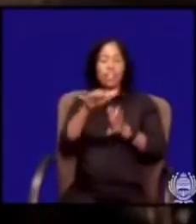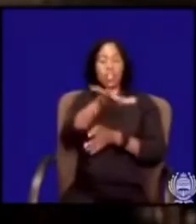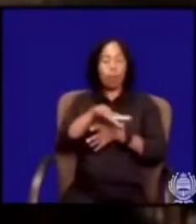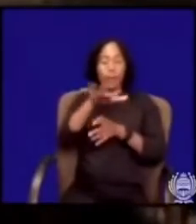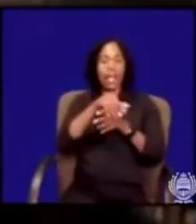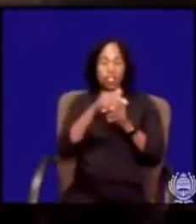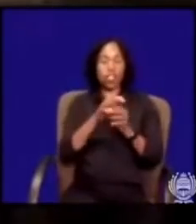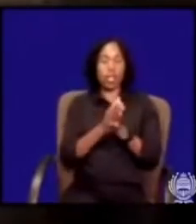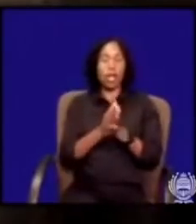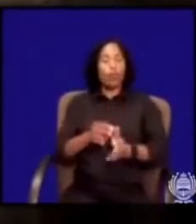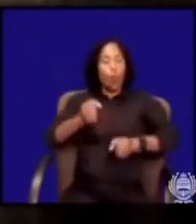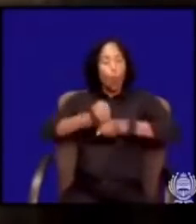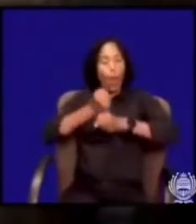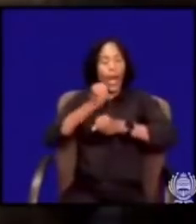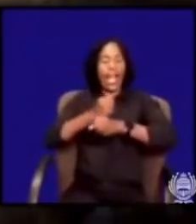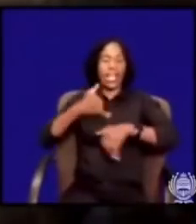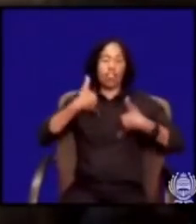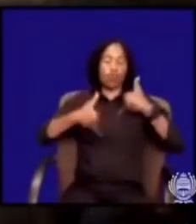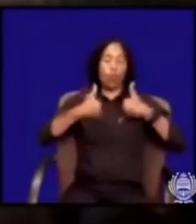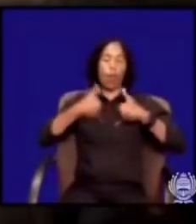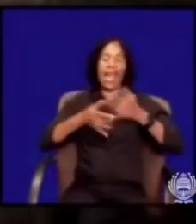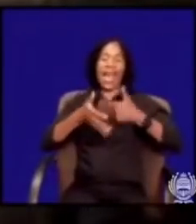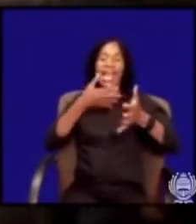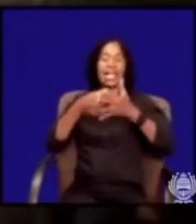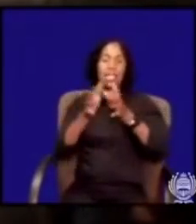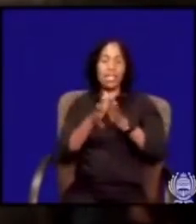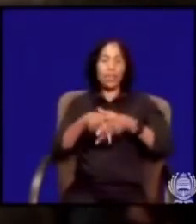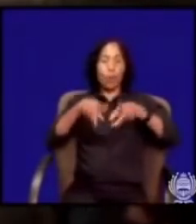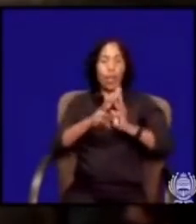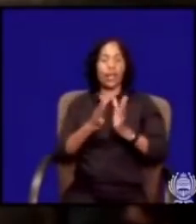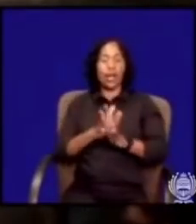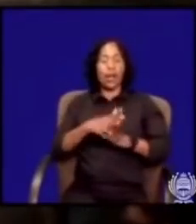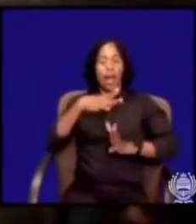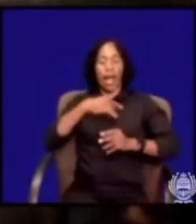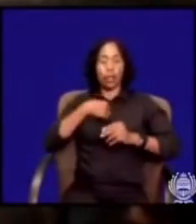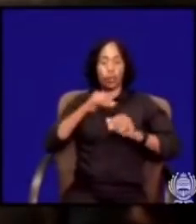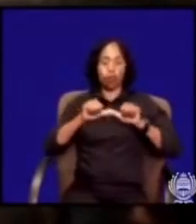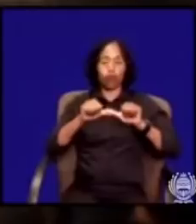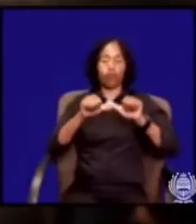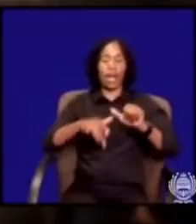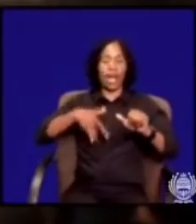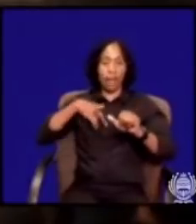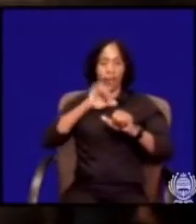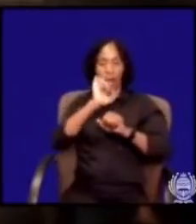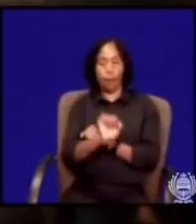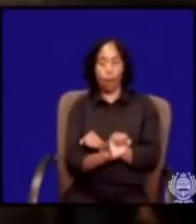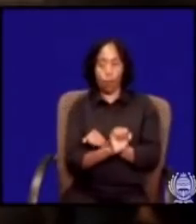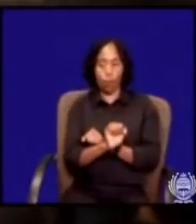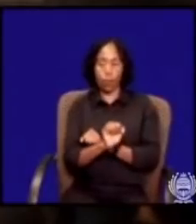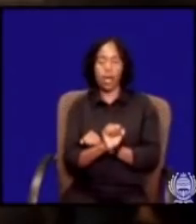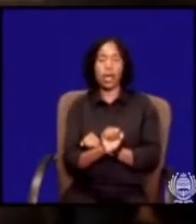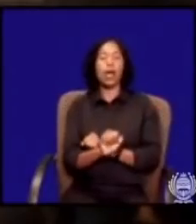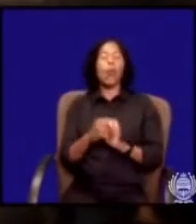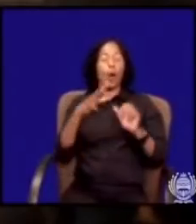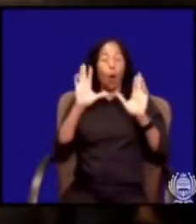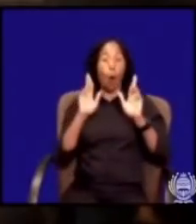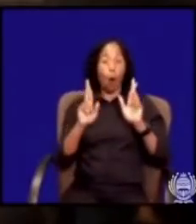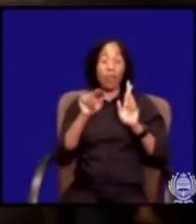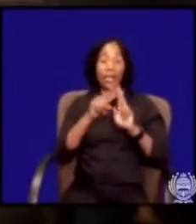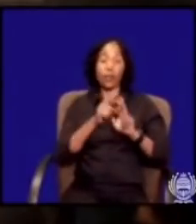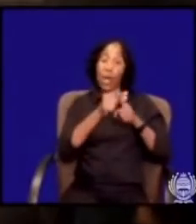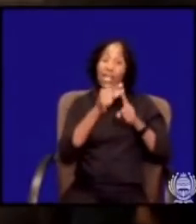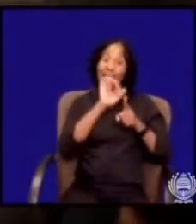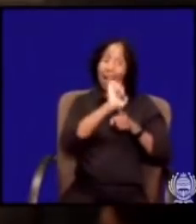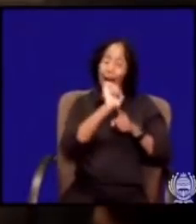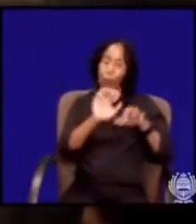for themselves. It is about the audacity, Mr. President, to make sure that your words are backed up by action. And indeed, Mr.